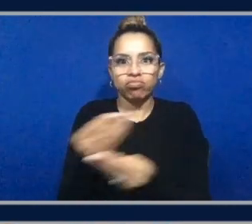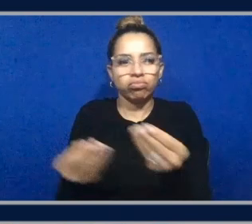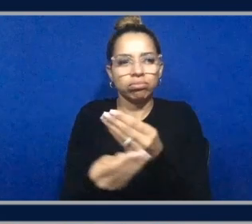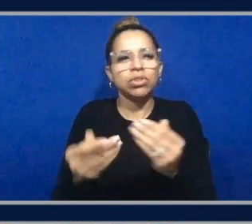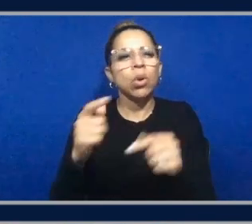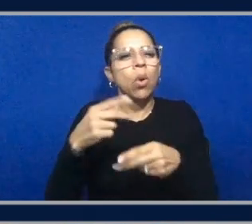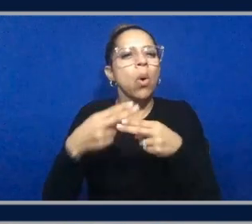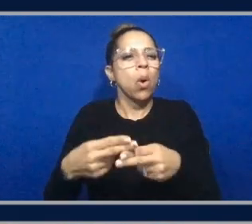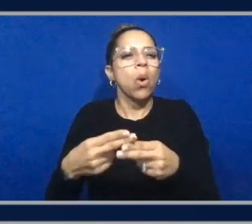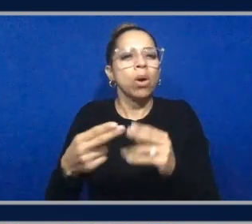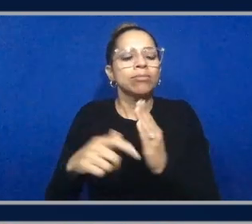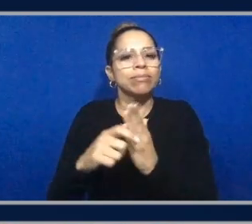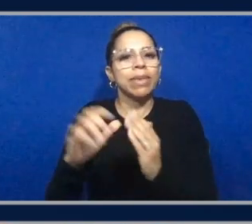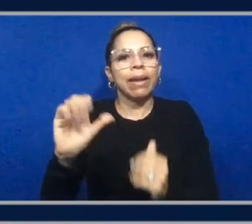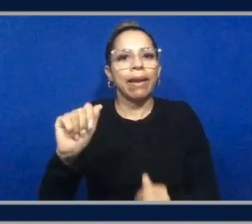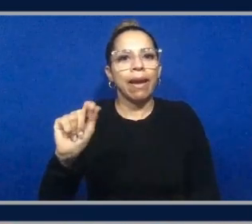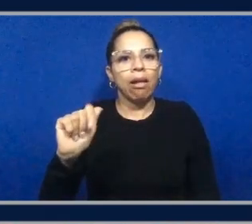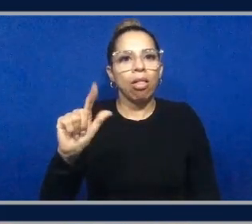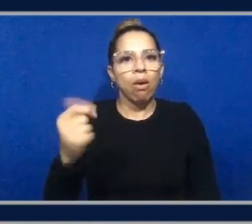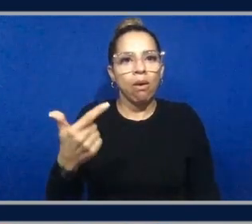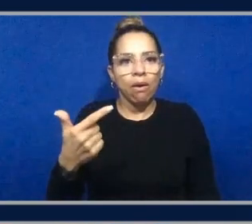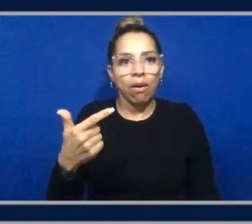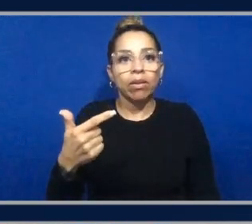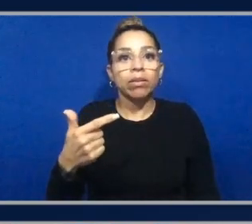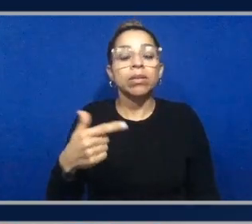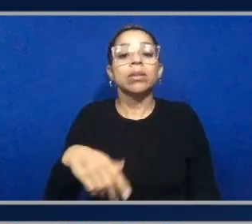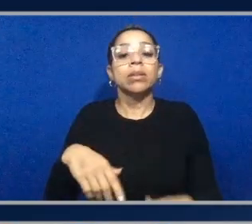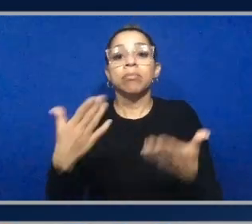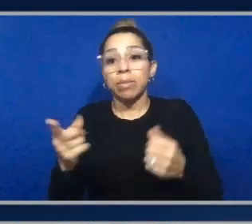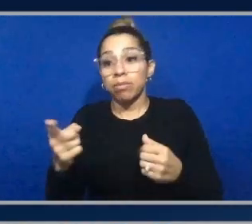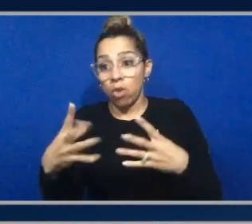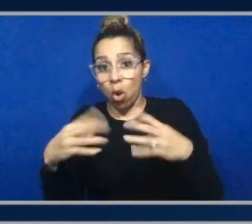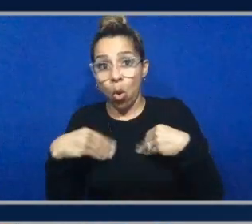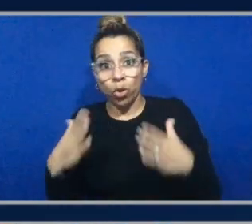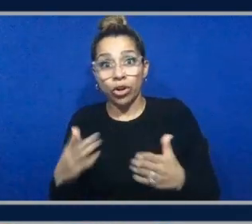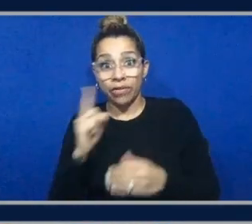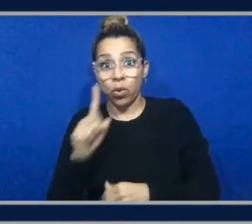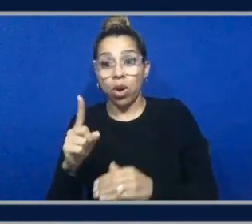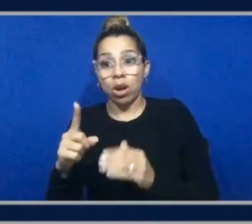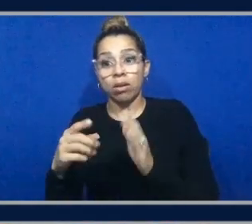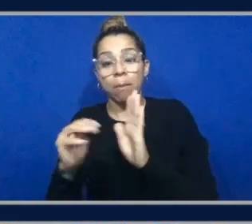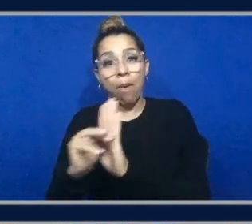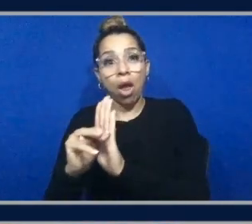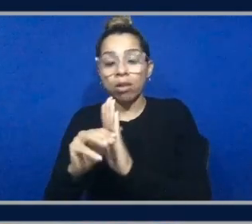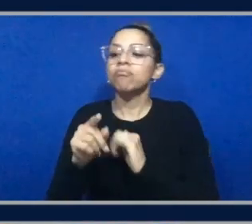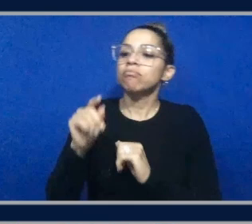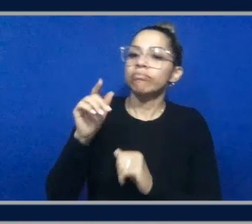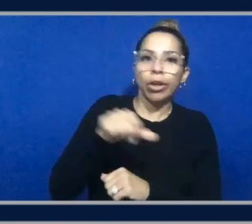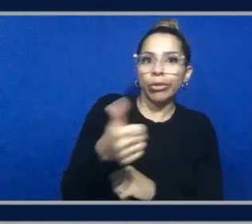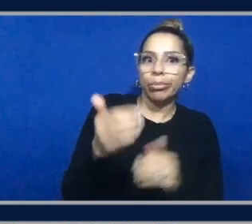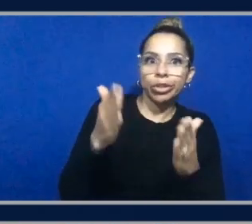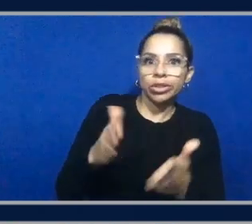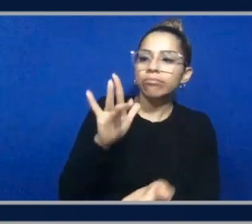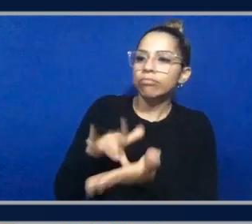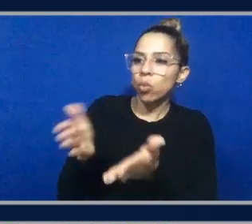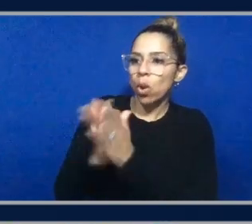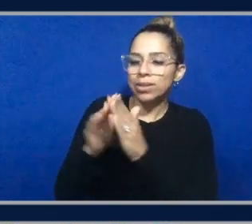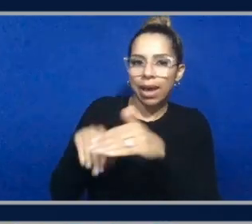can control that there is an owner of a model and somebody can request access. So that's domain. The second is project. Project is